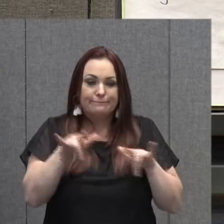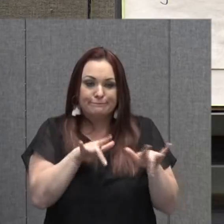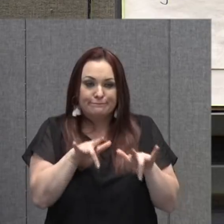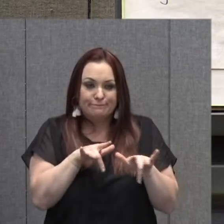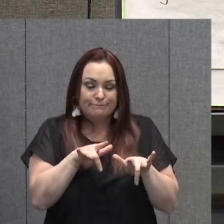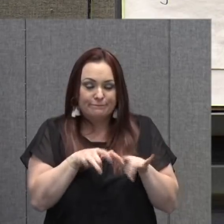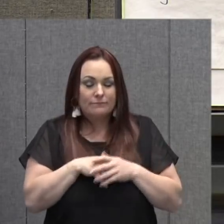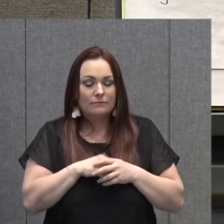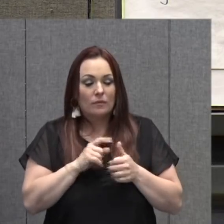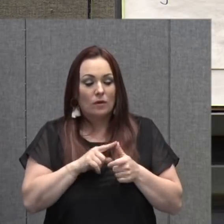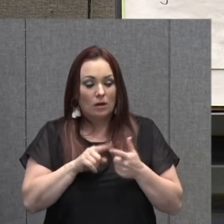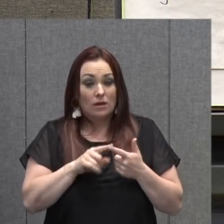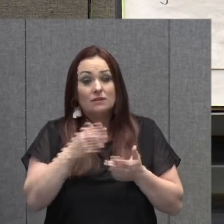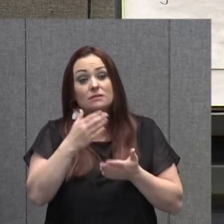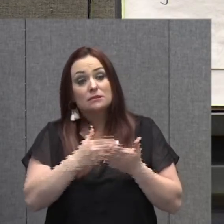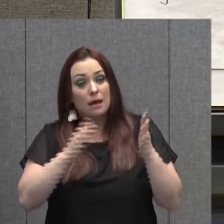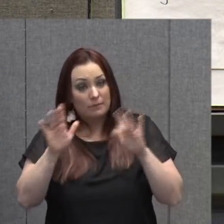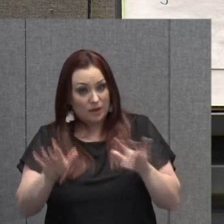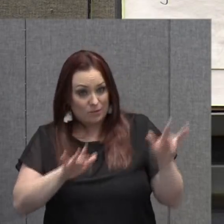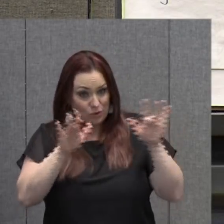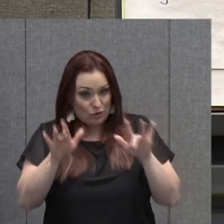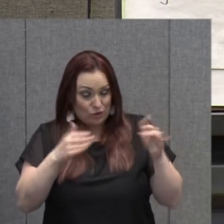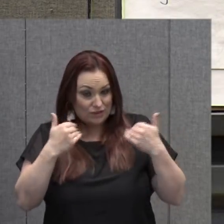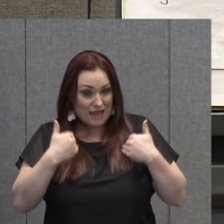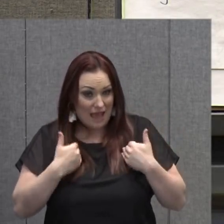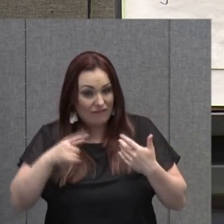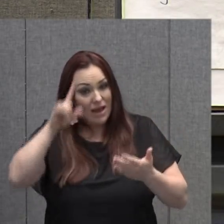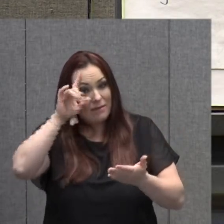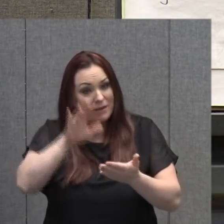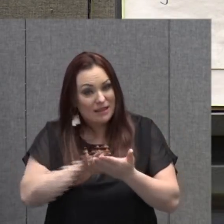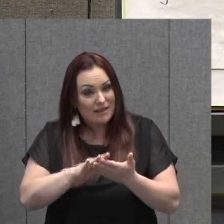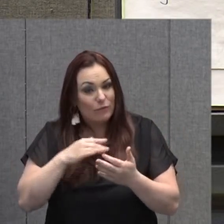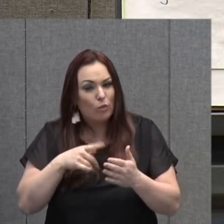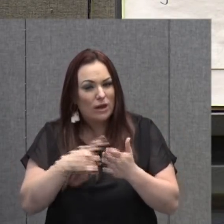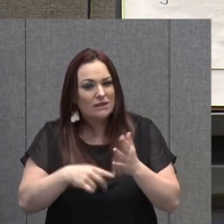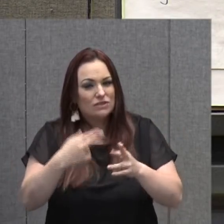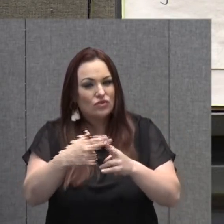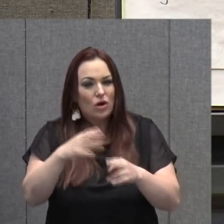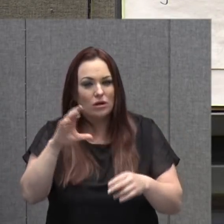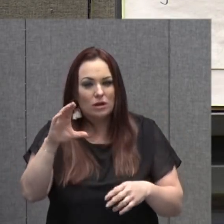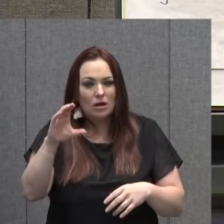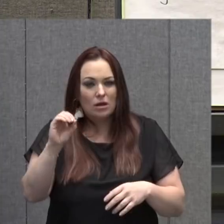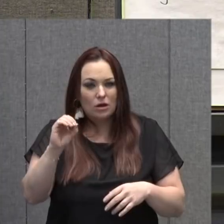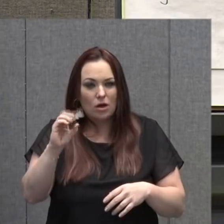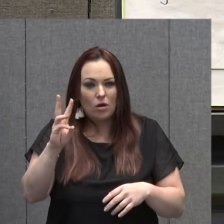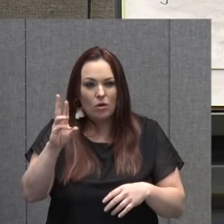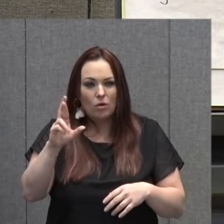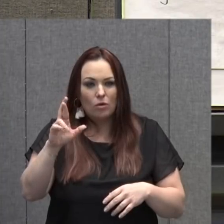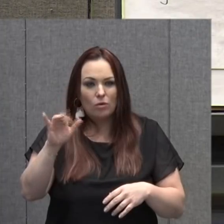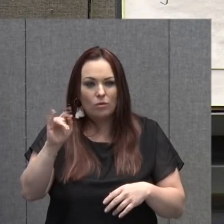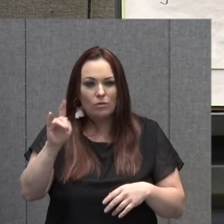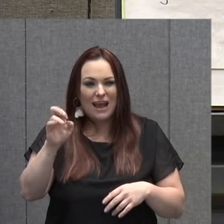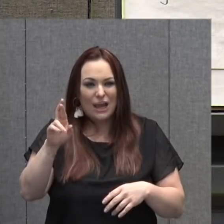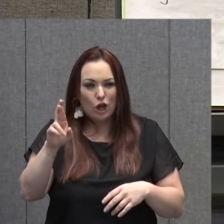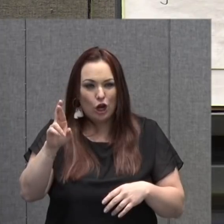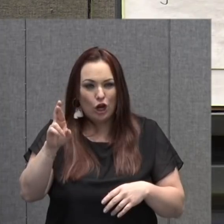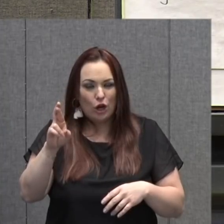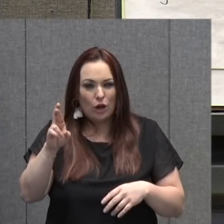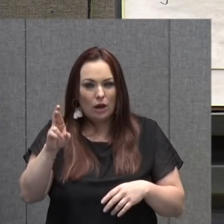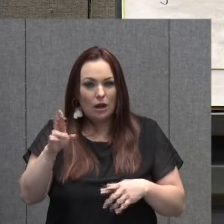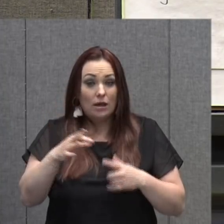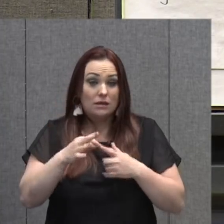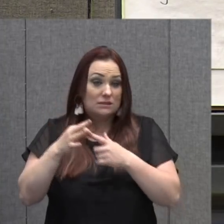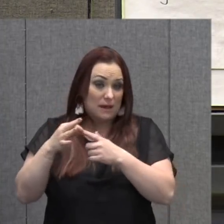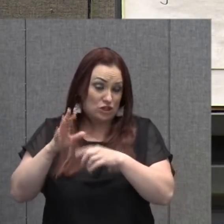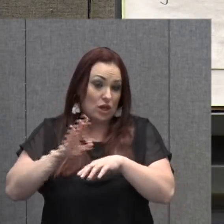You could, there are some computers where they have, I believe it's called Co-Writer. I think it's Co-Writer. Especially